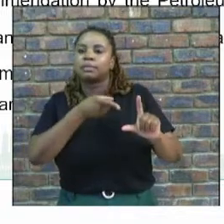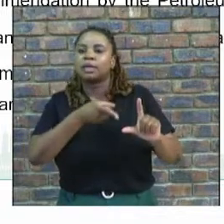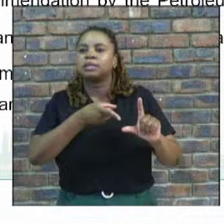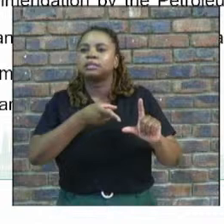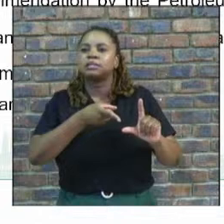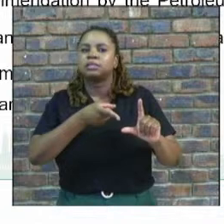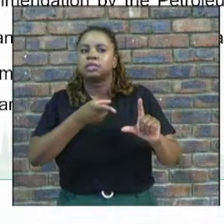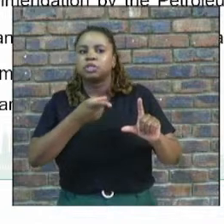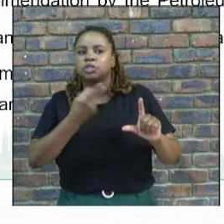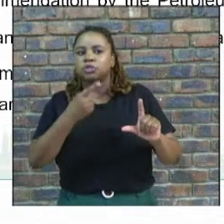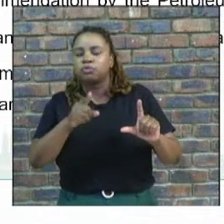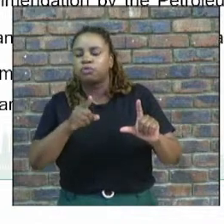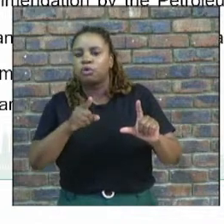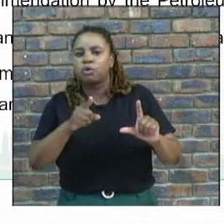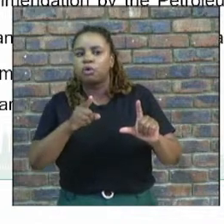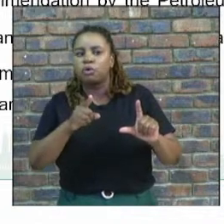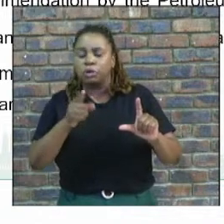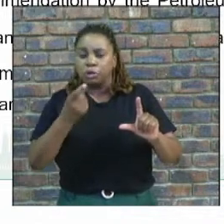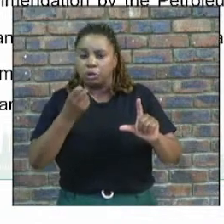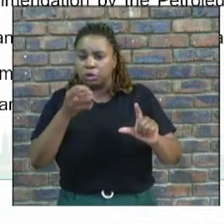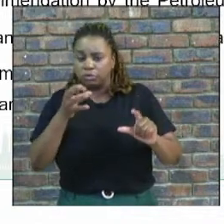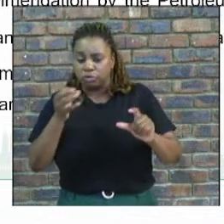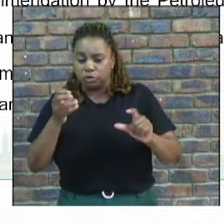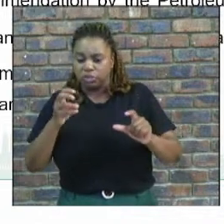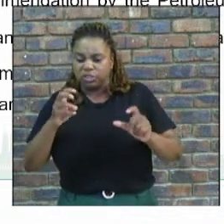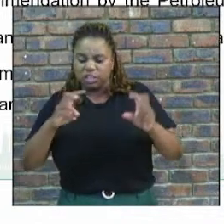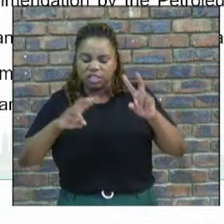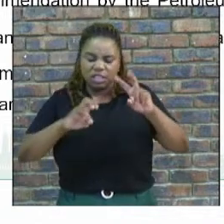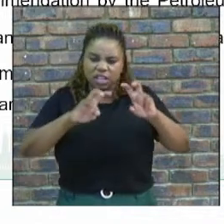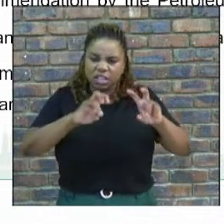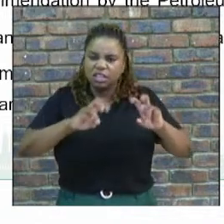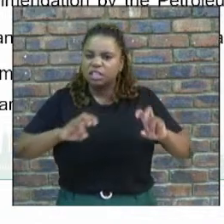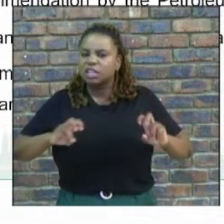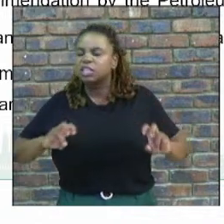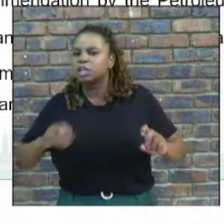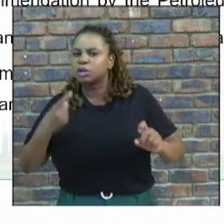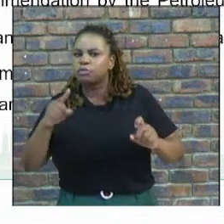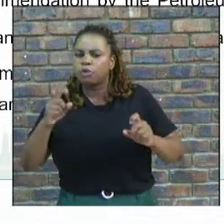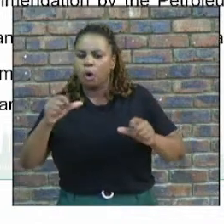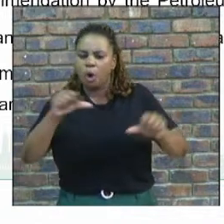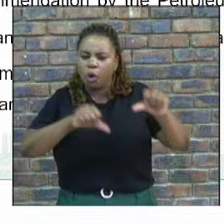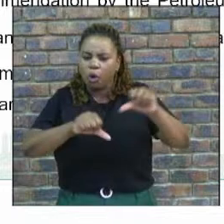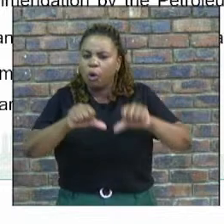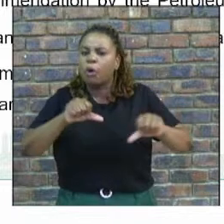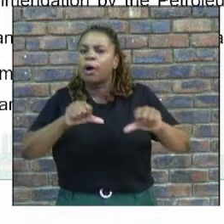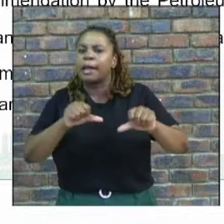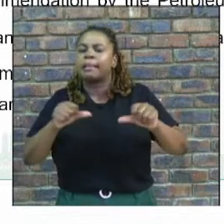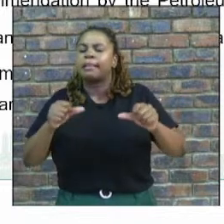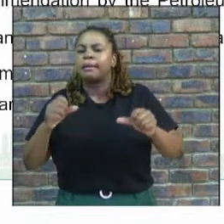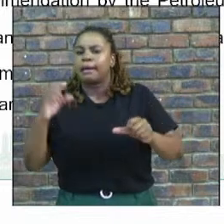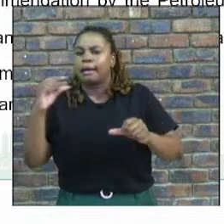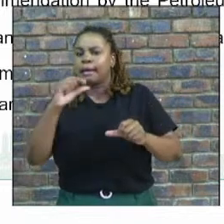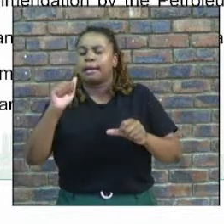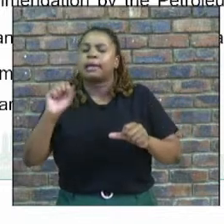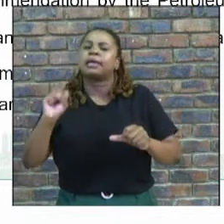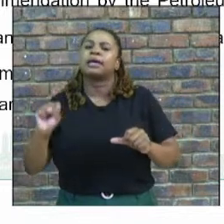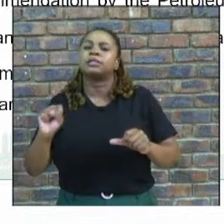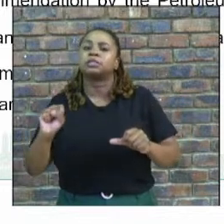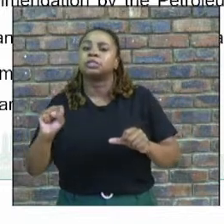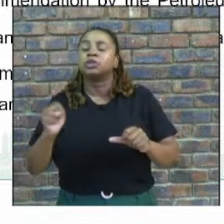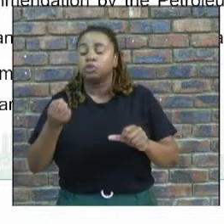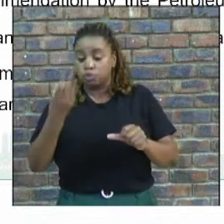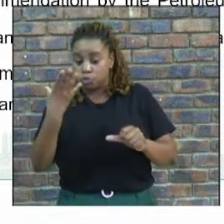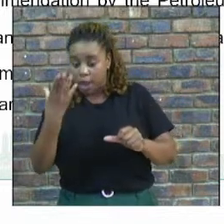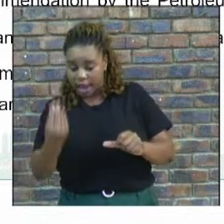permit where you are still searching for your oil and gas. So you do get a permit in order for you to